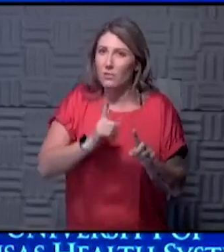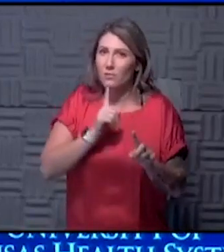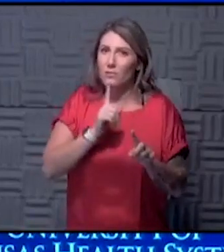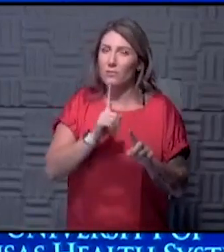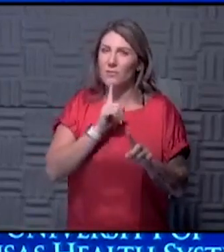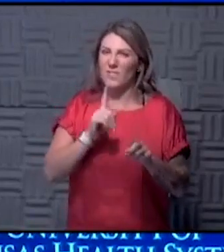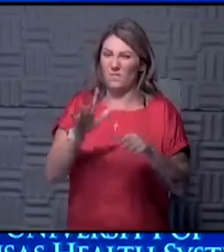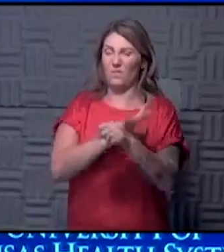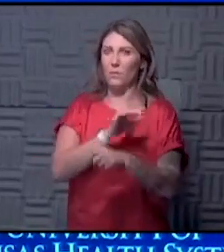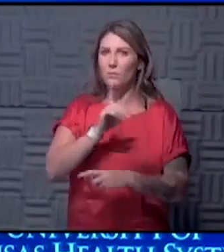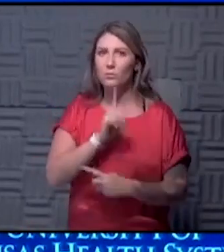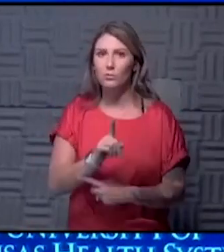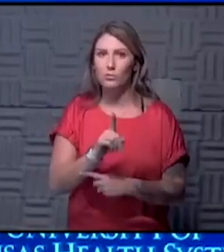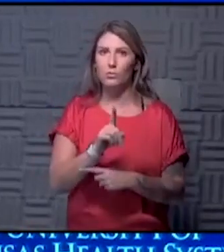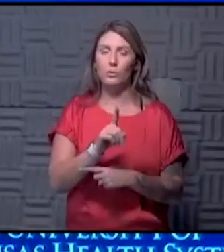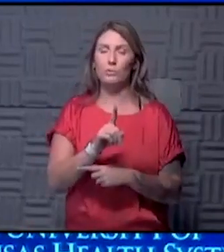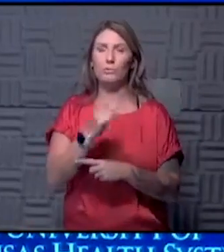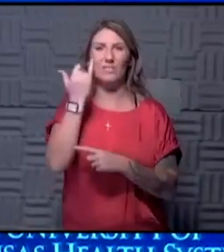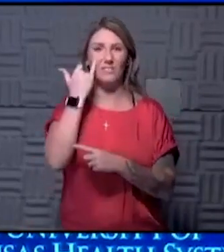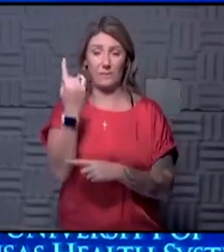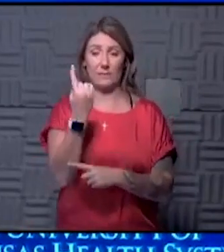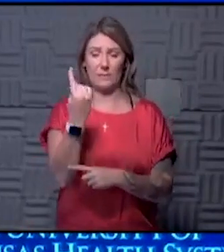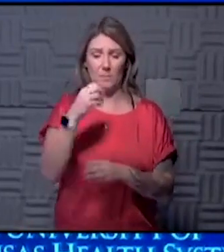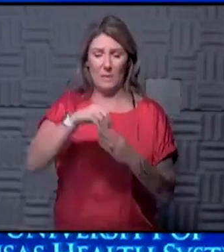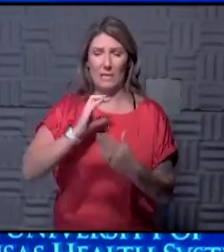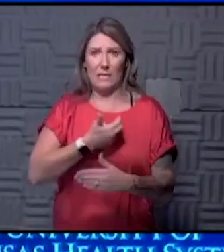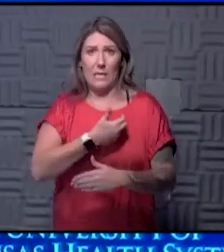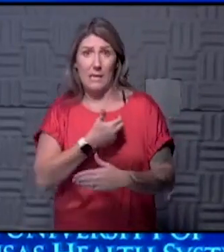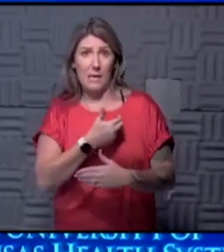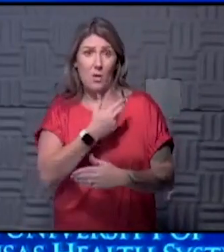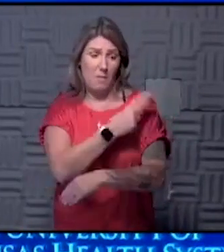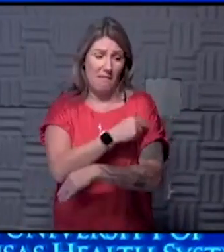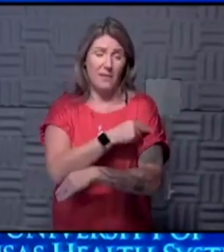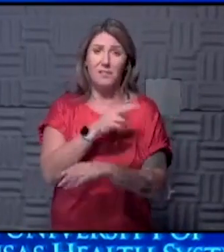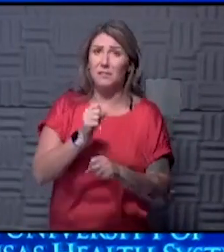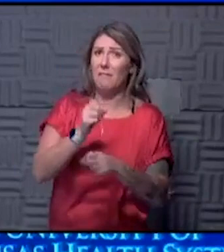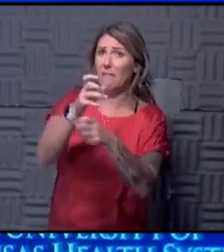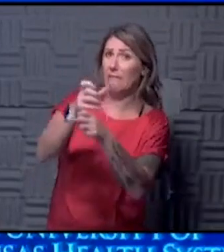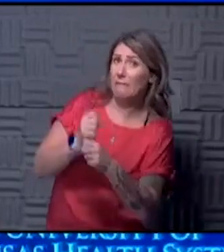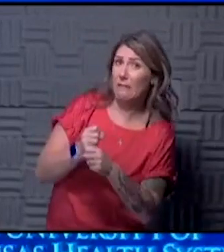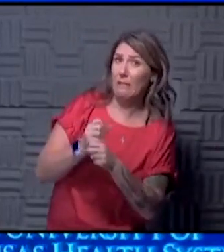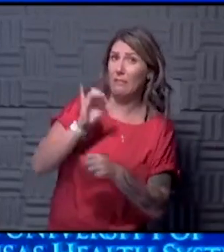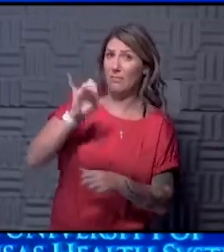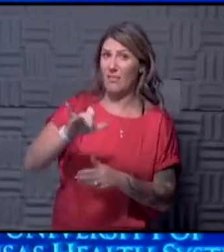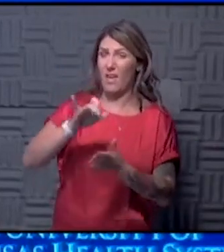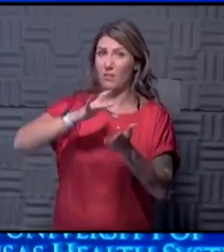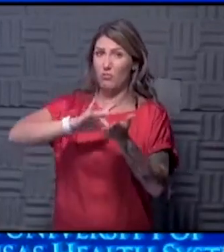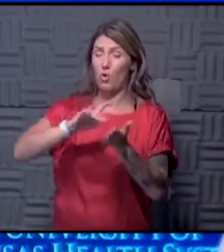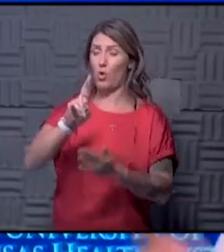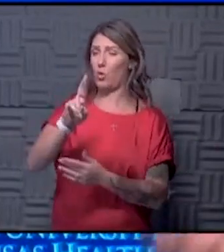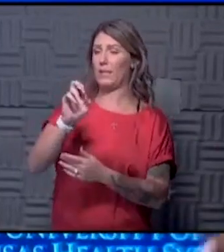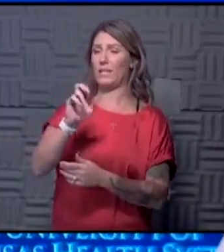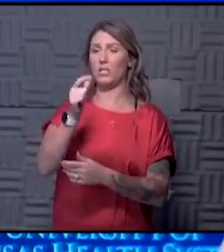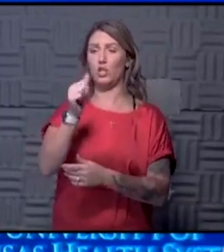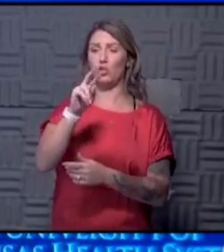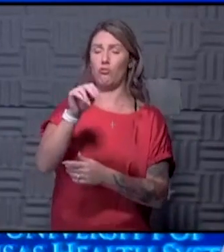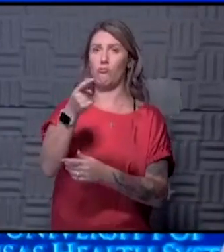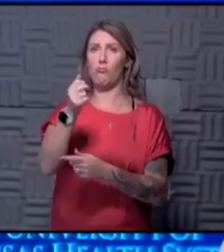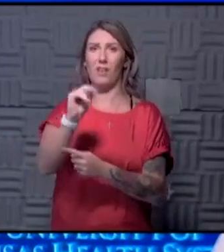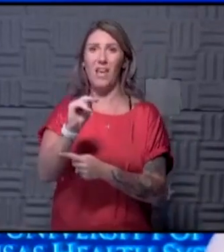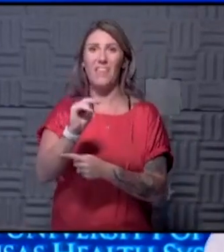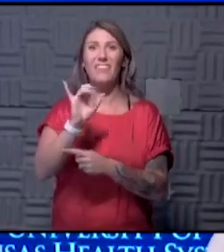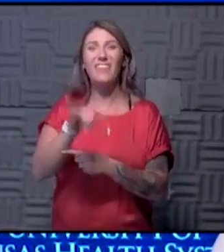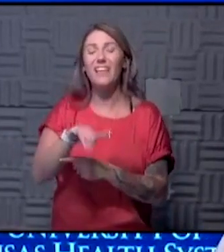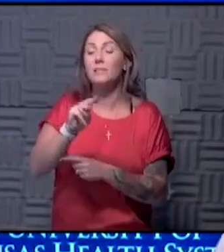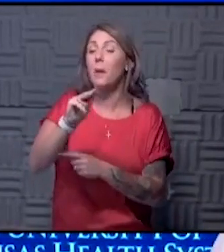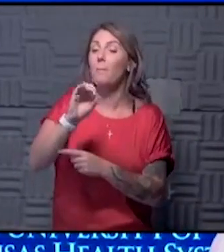accurate statement. I don't think if somebody was in our hospital, we could obtain this Regeneron drug, which is really monoclonal antibodies.